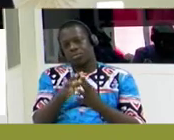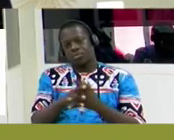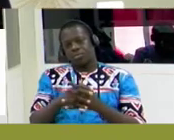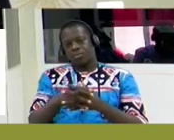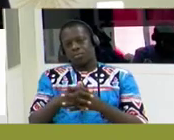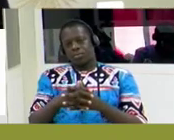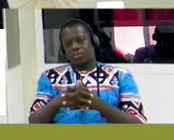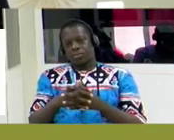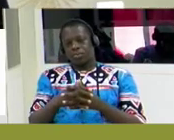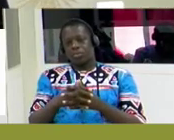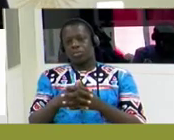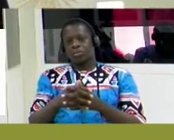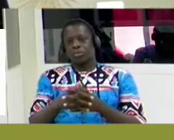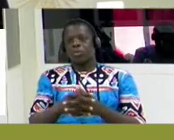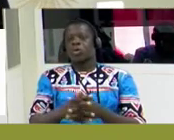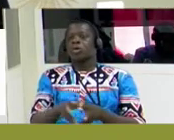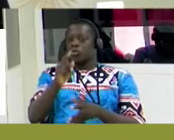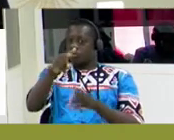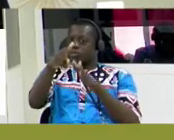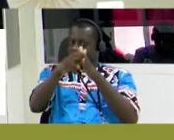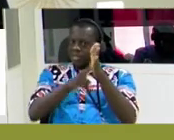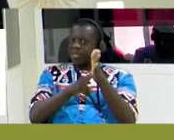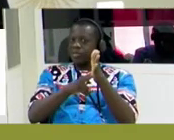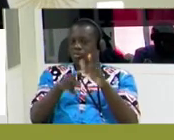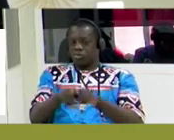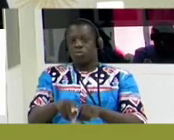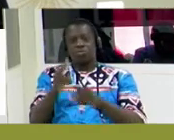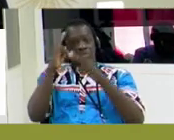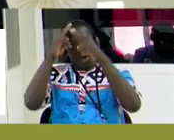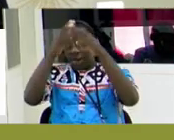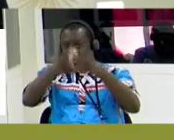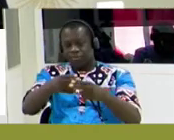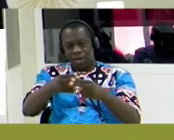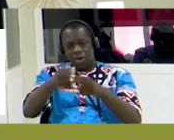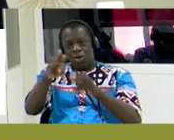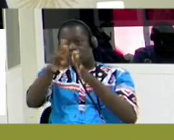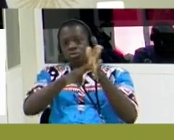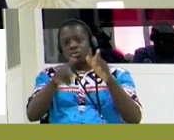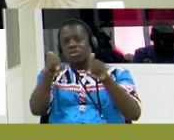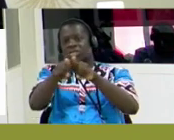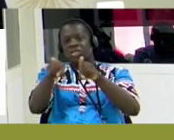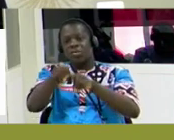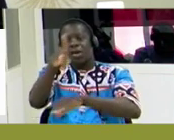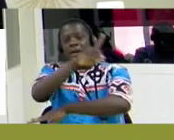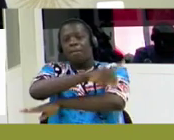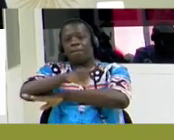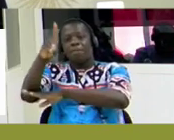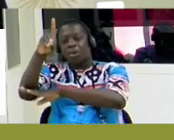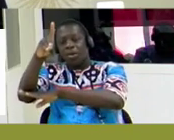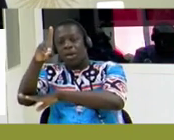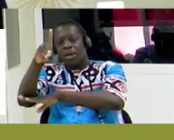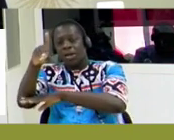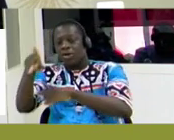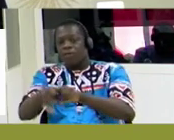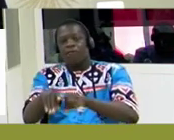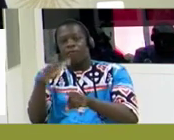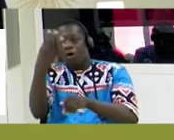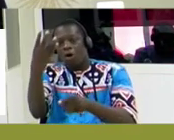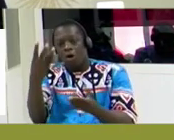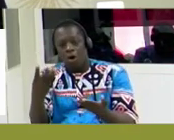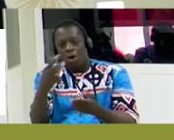Well, you are required to obey rules even in primary four. Hmm? So you can, sir? 24 years old, that